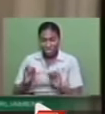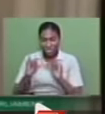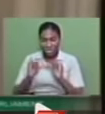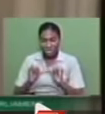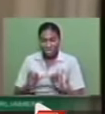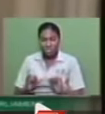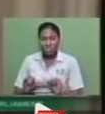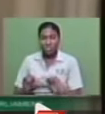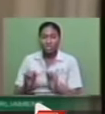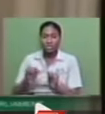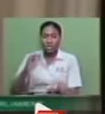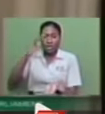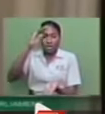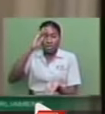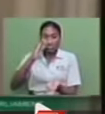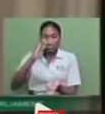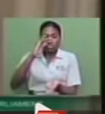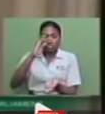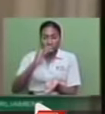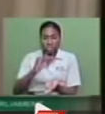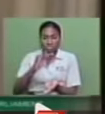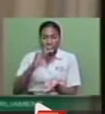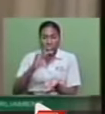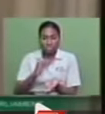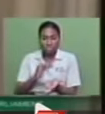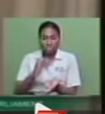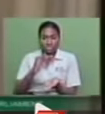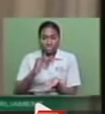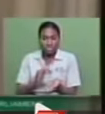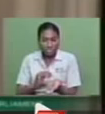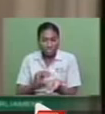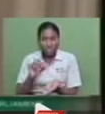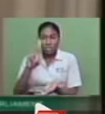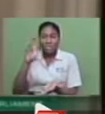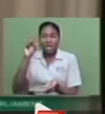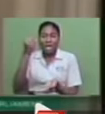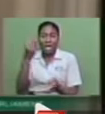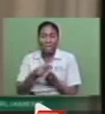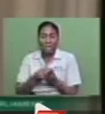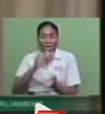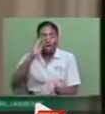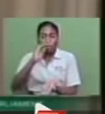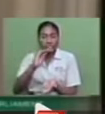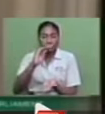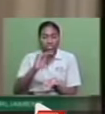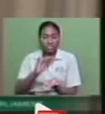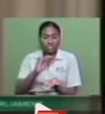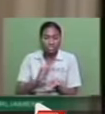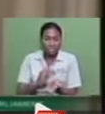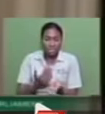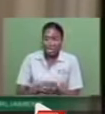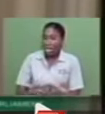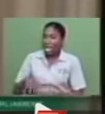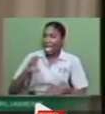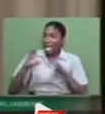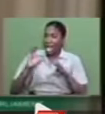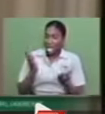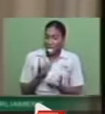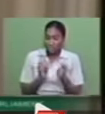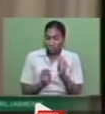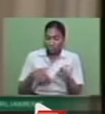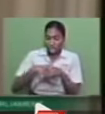reserves, with our level of import cover, and secondly, the availability of foreign exchange,